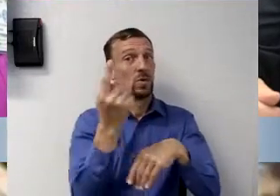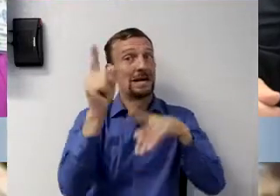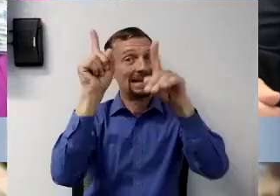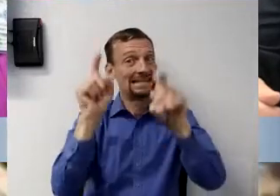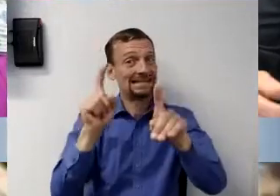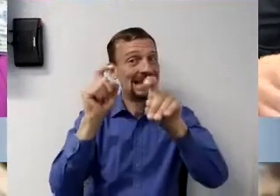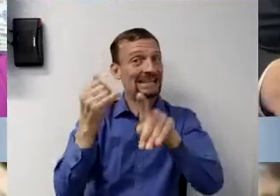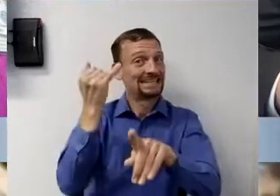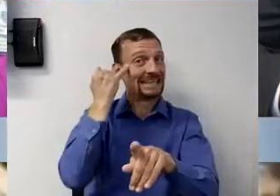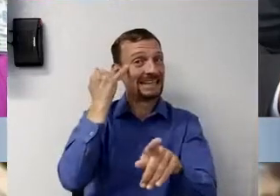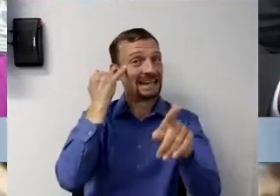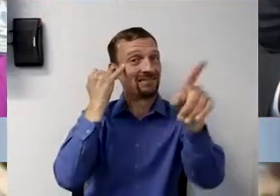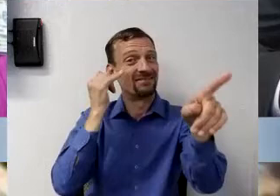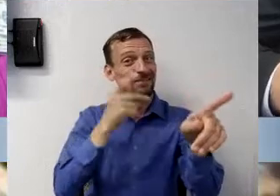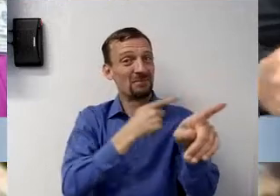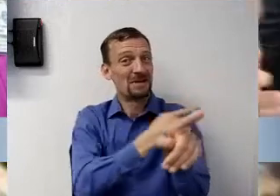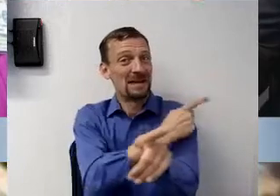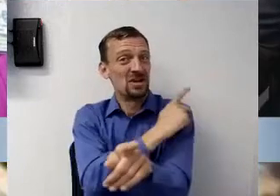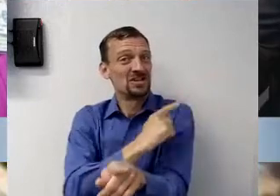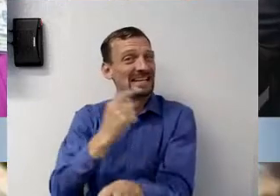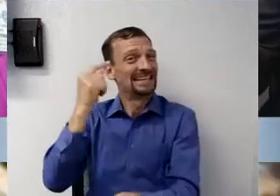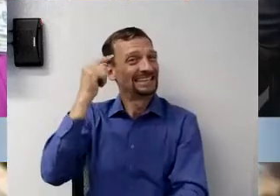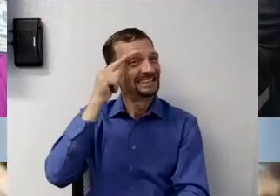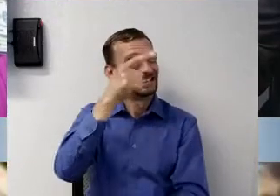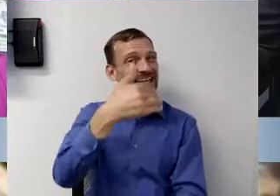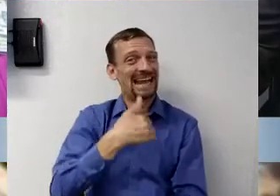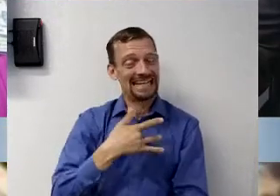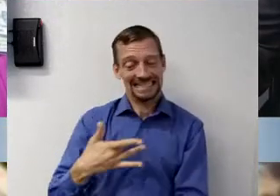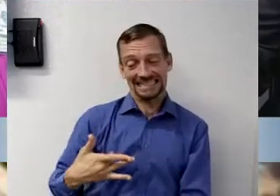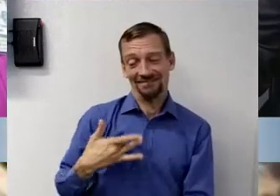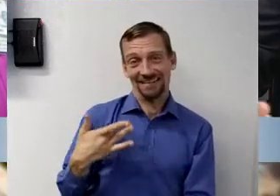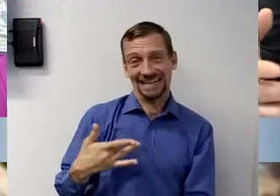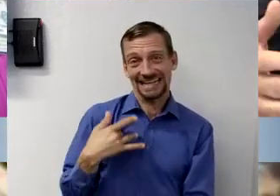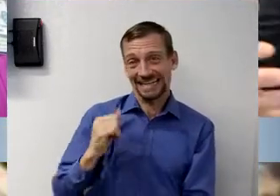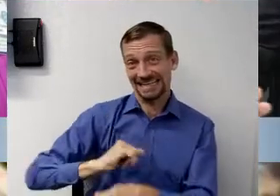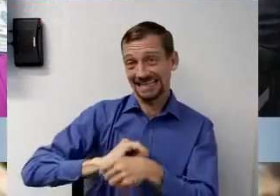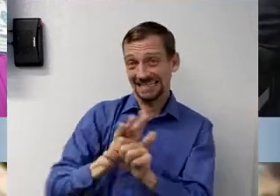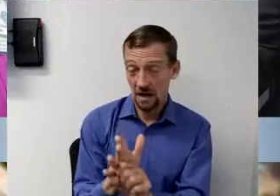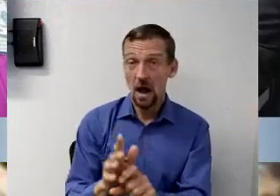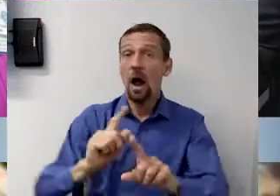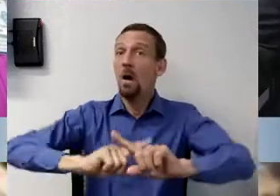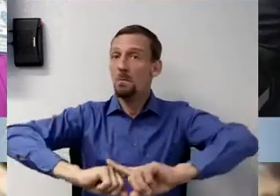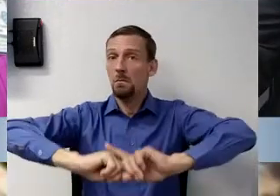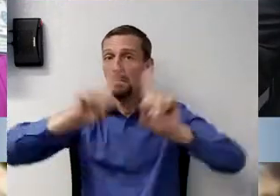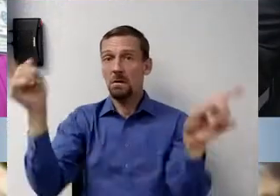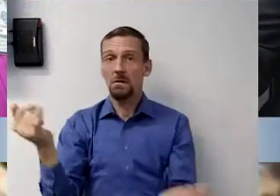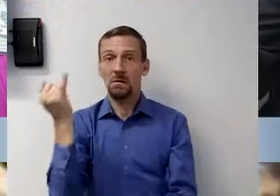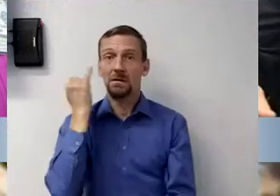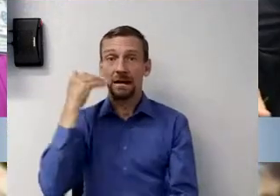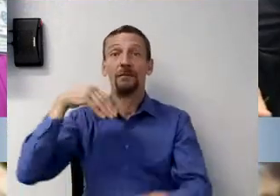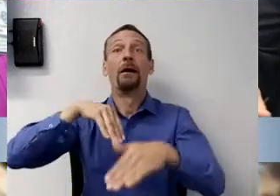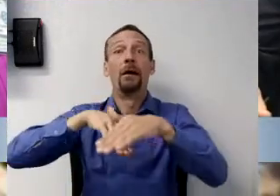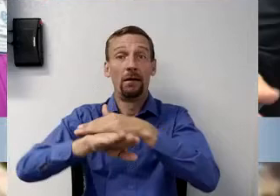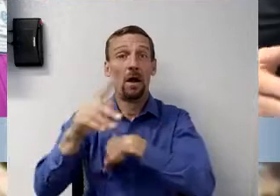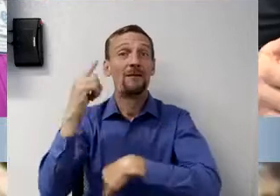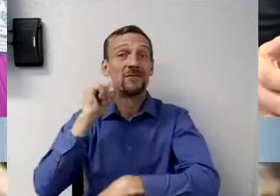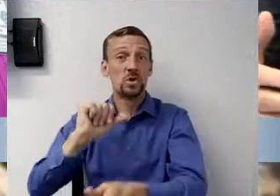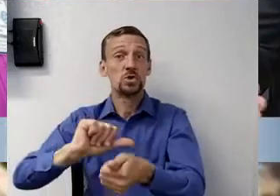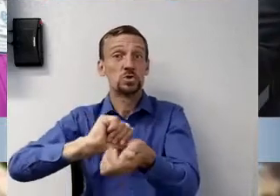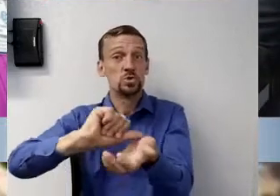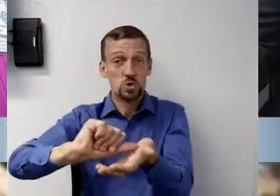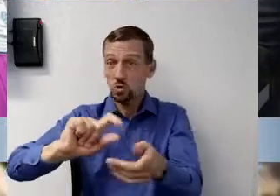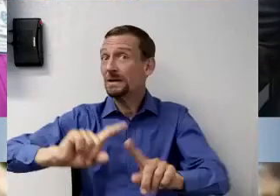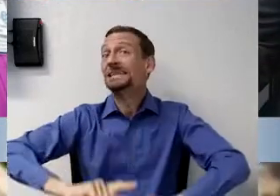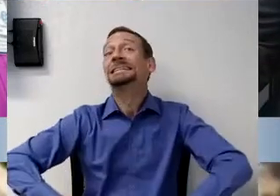symptomatic patients, although we do test all patients that are coming in for elective surgery, and